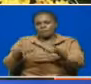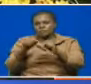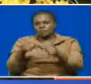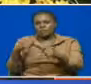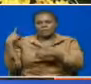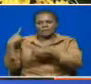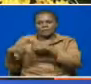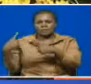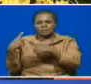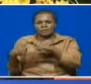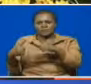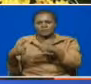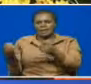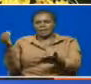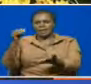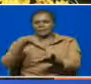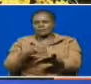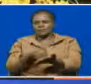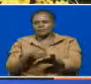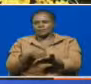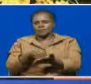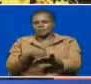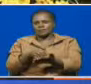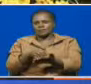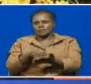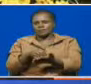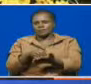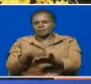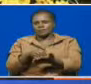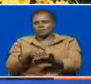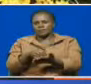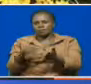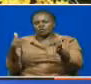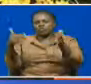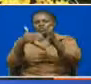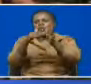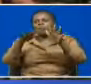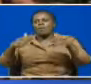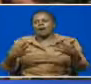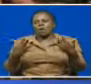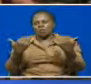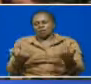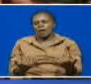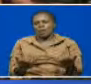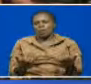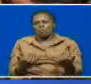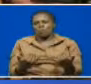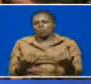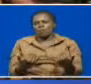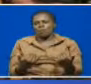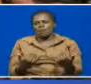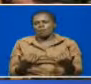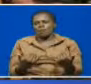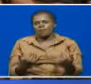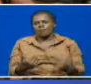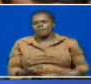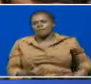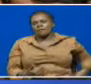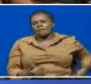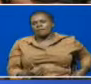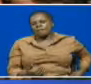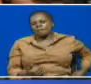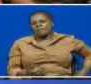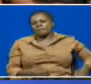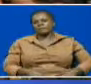them experiencing it again, very high. How do we stop it now? Done, once and for all. Both of